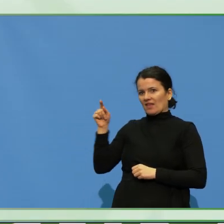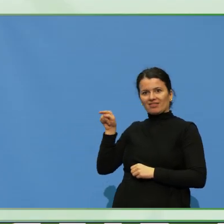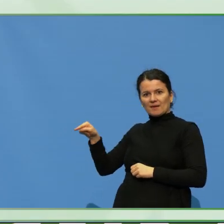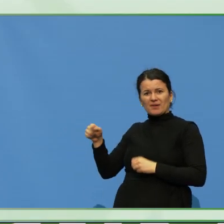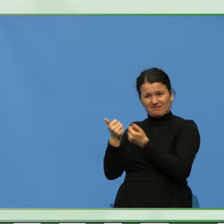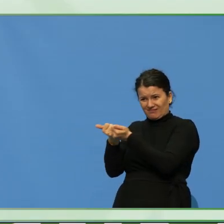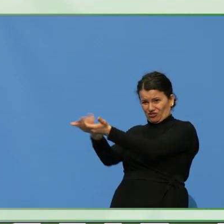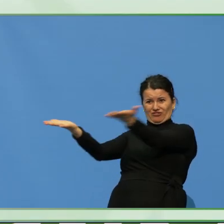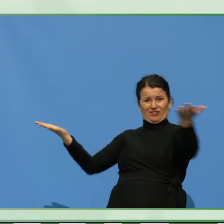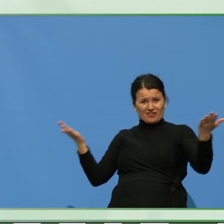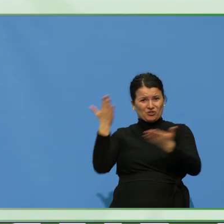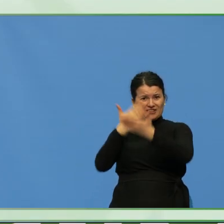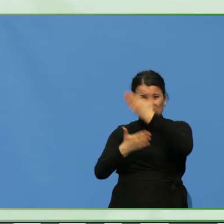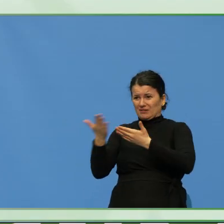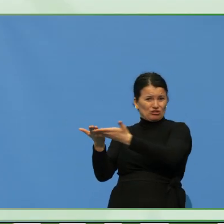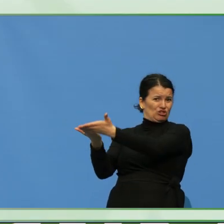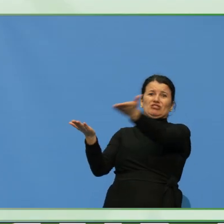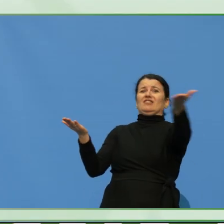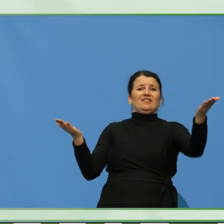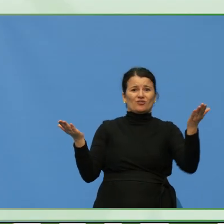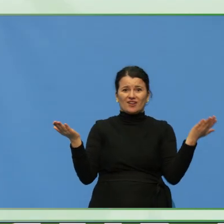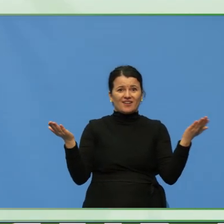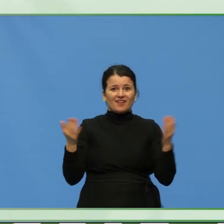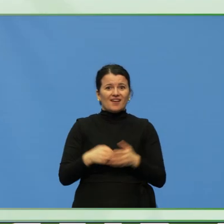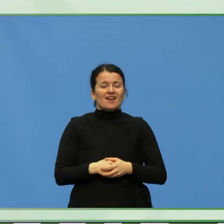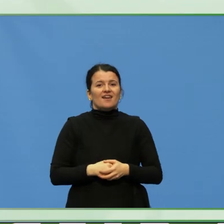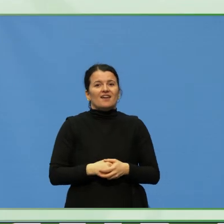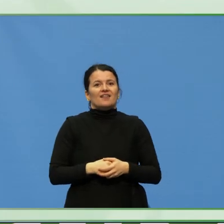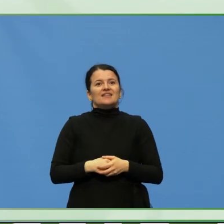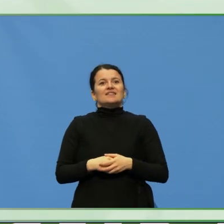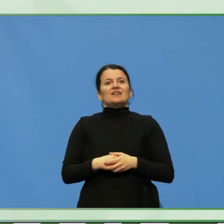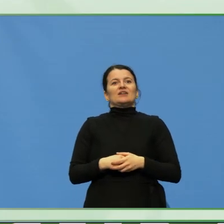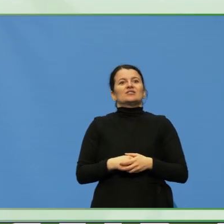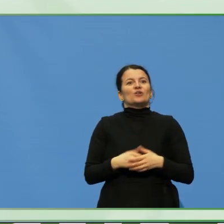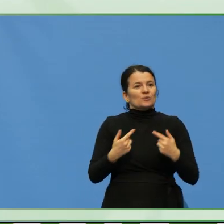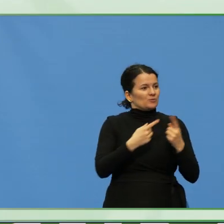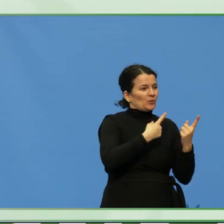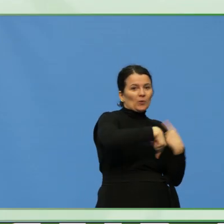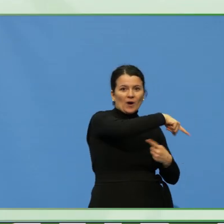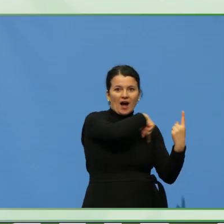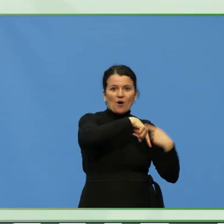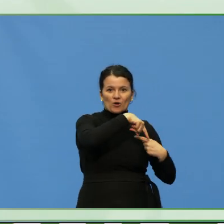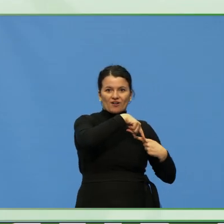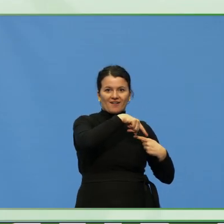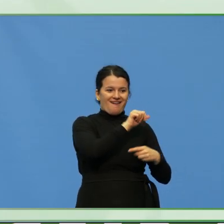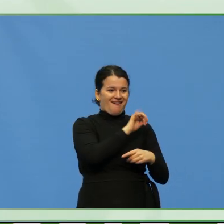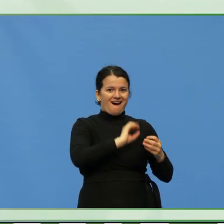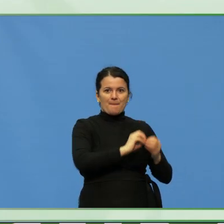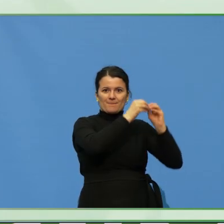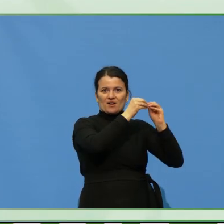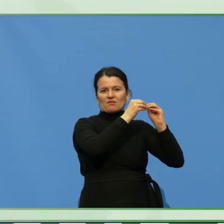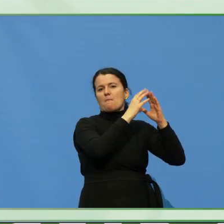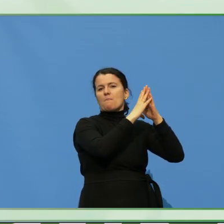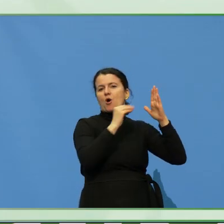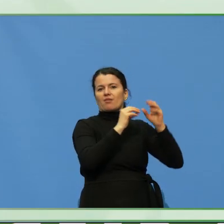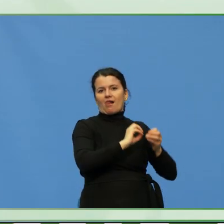of understanding and really making sure as we build our models, which are evolving quickly. There's not just large